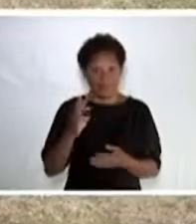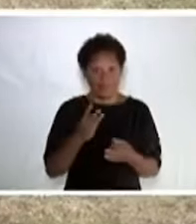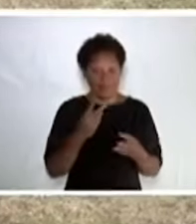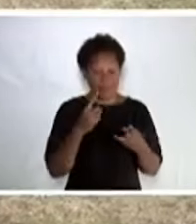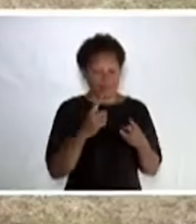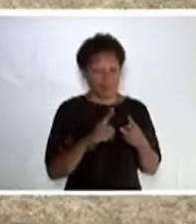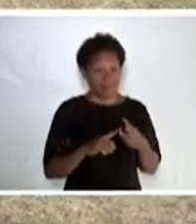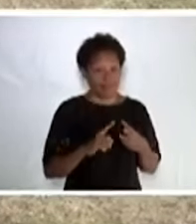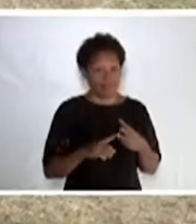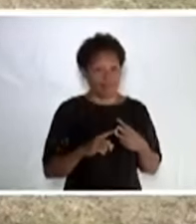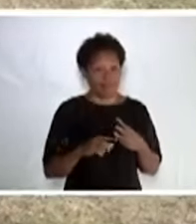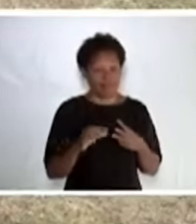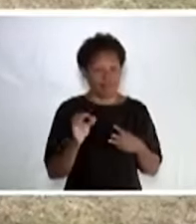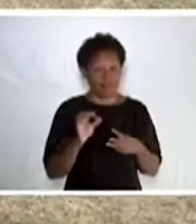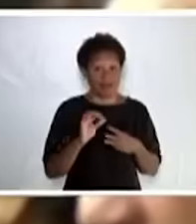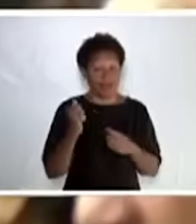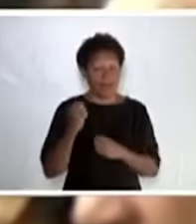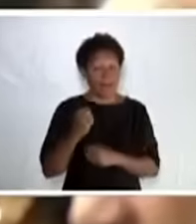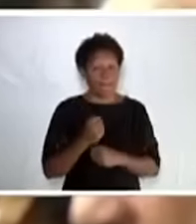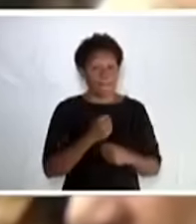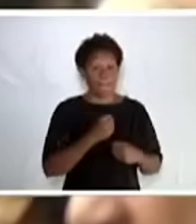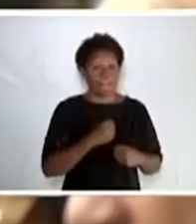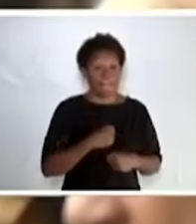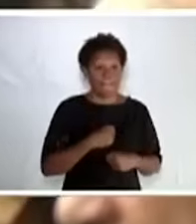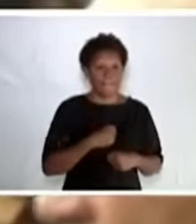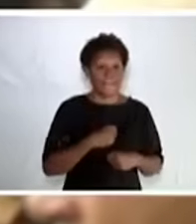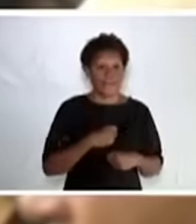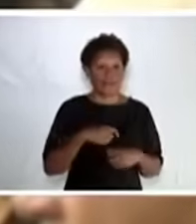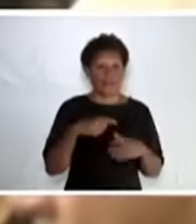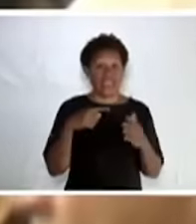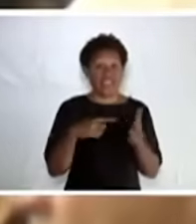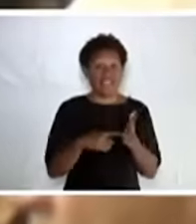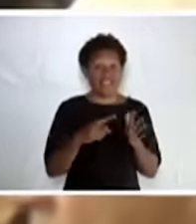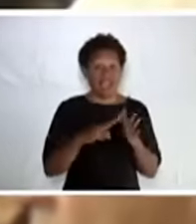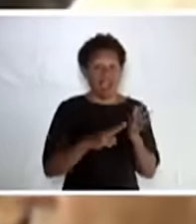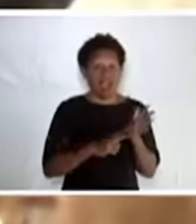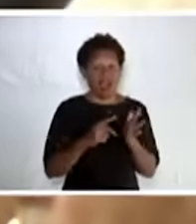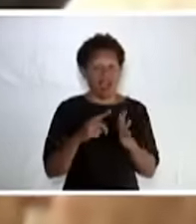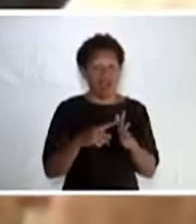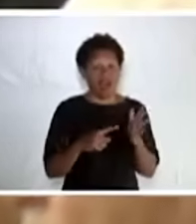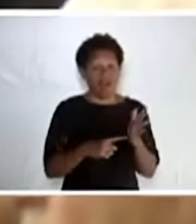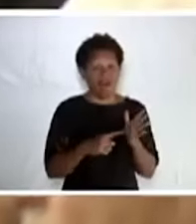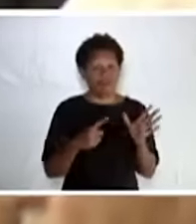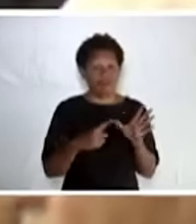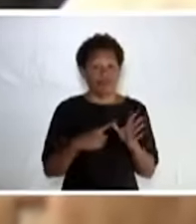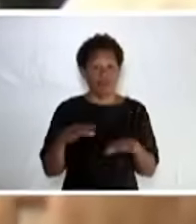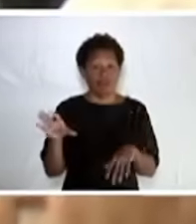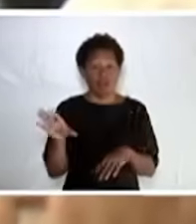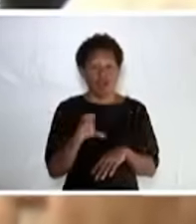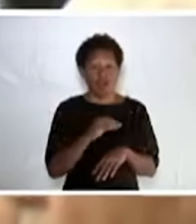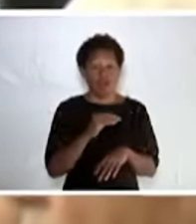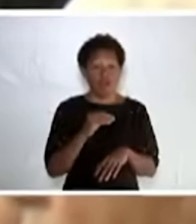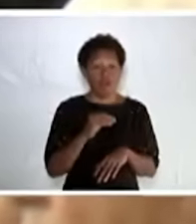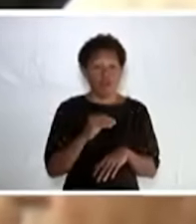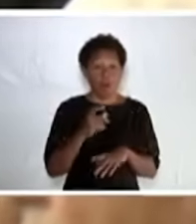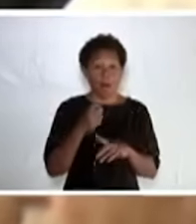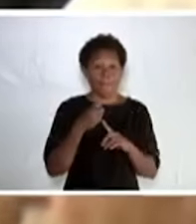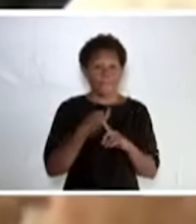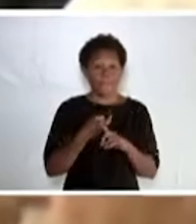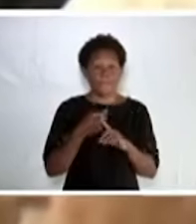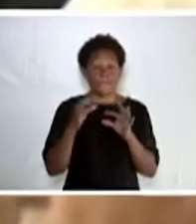color ensign of the Army is Second Lieutenant Tevita Ngaleda from Bukoya, Mandongo in